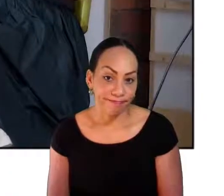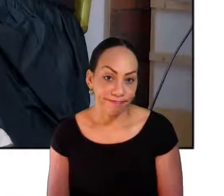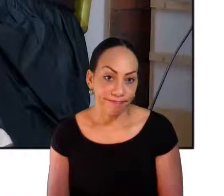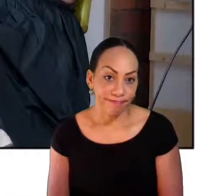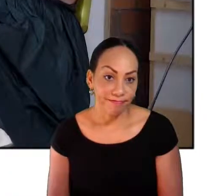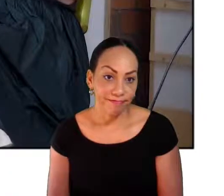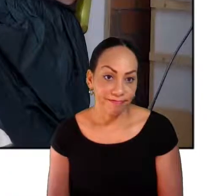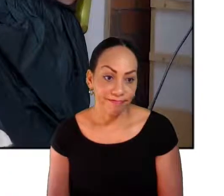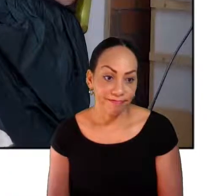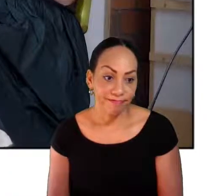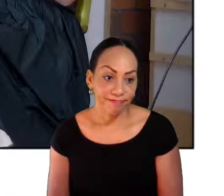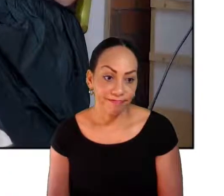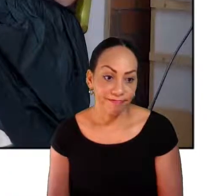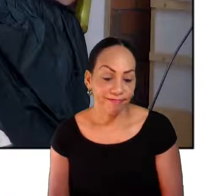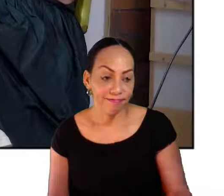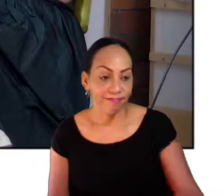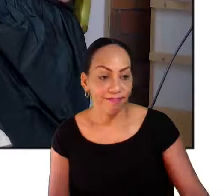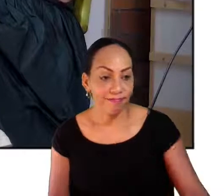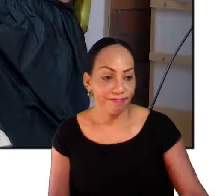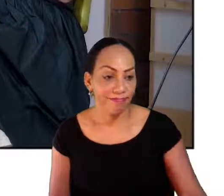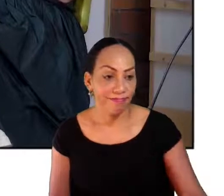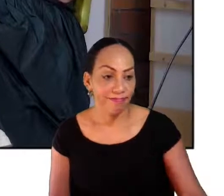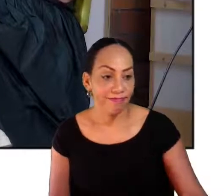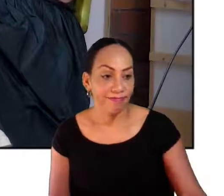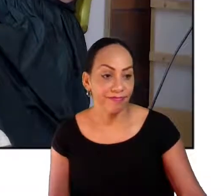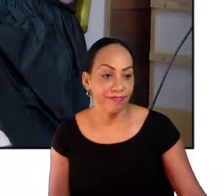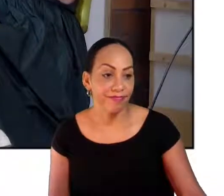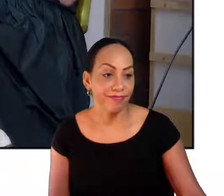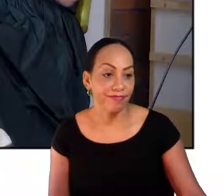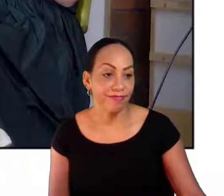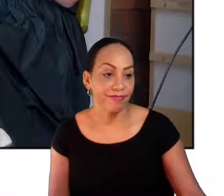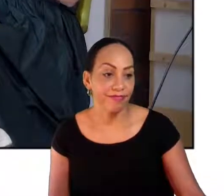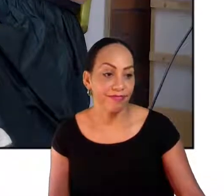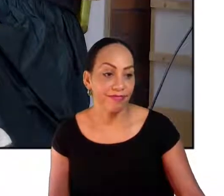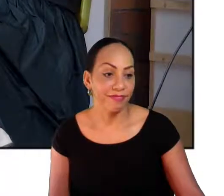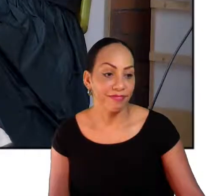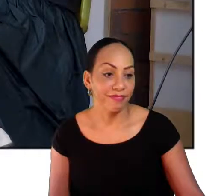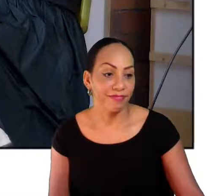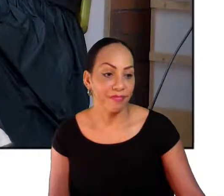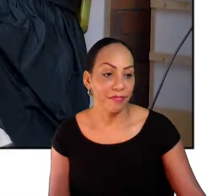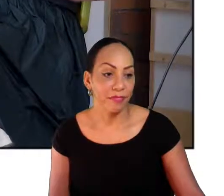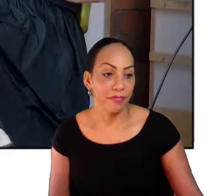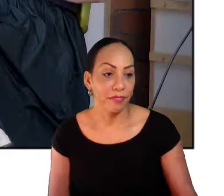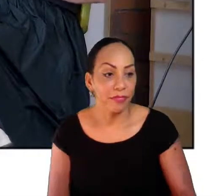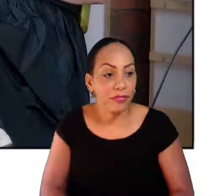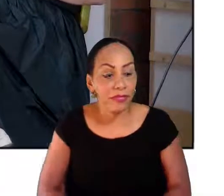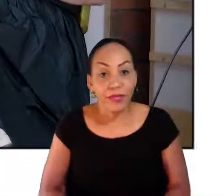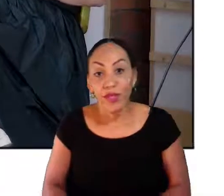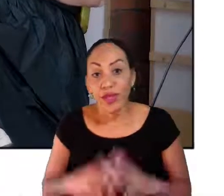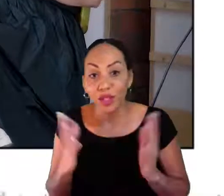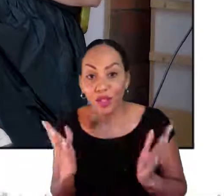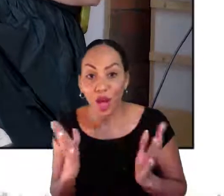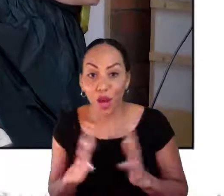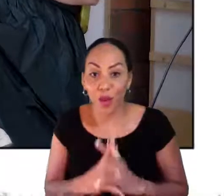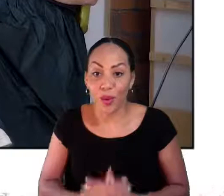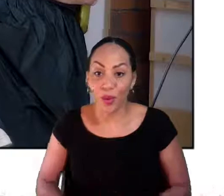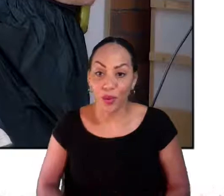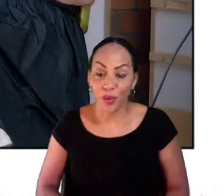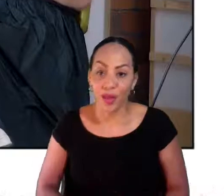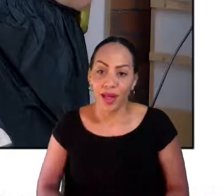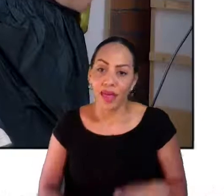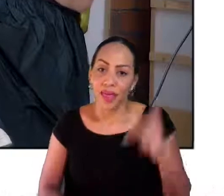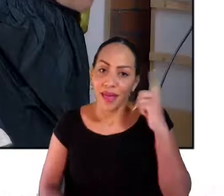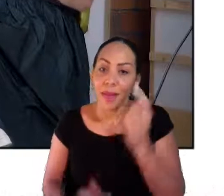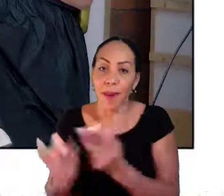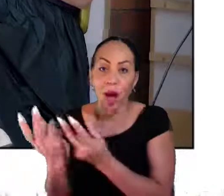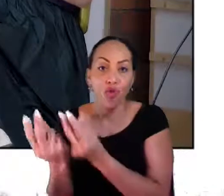So, right at the heart of the framework is this notion of power, capacity and resource,